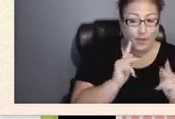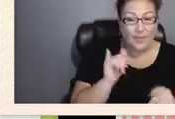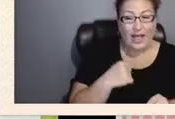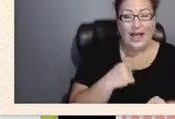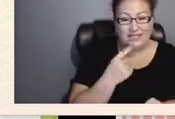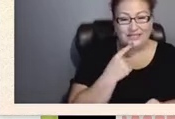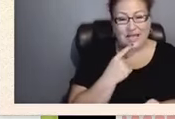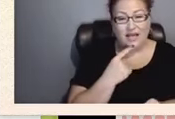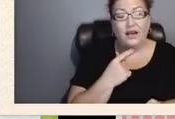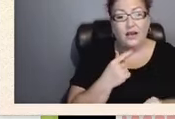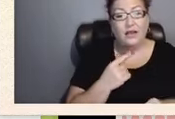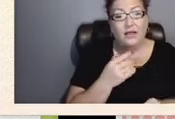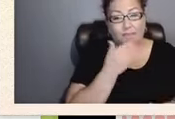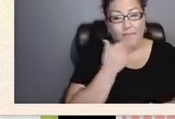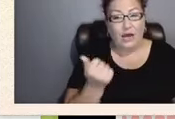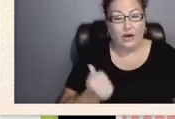better.